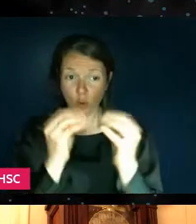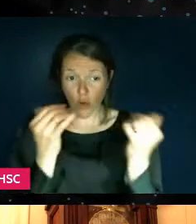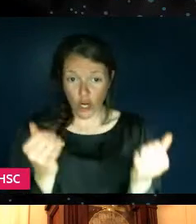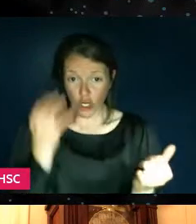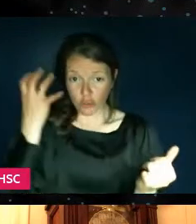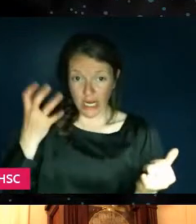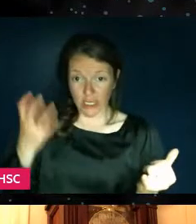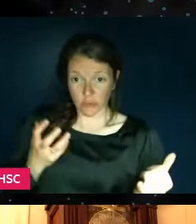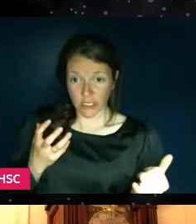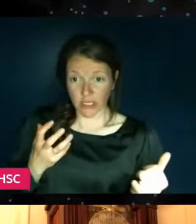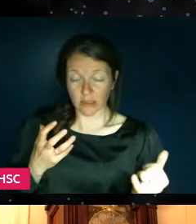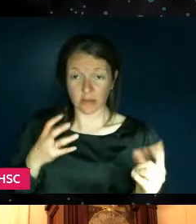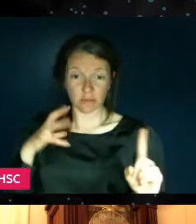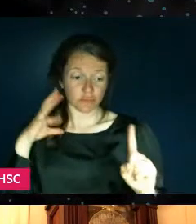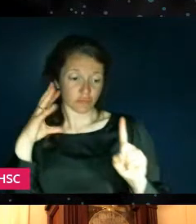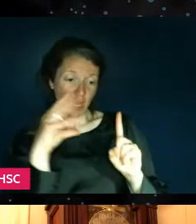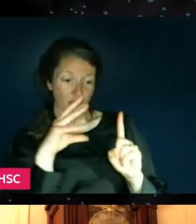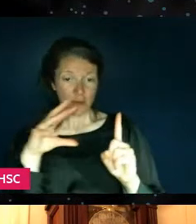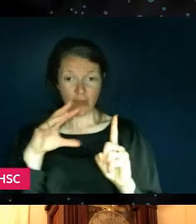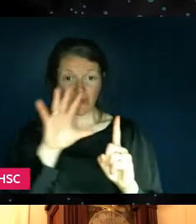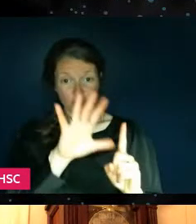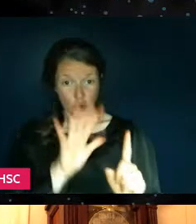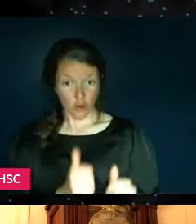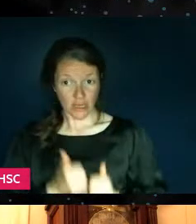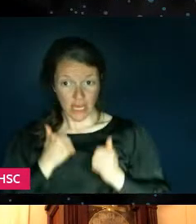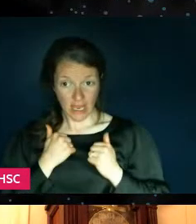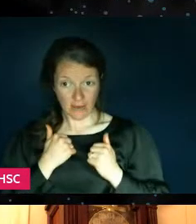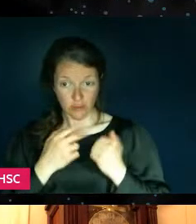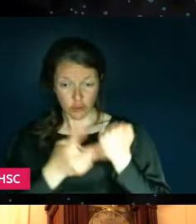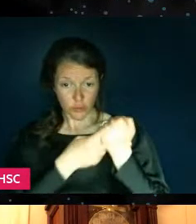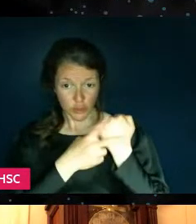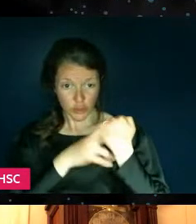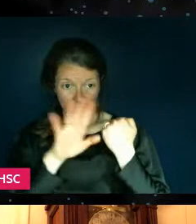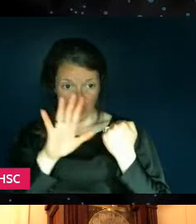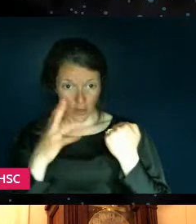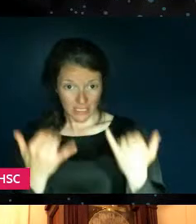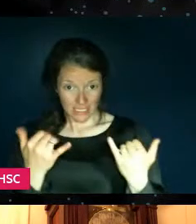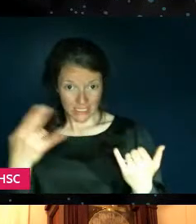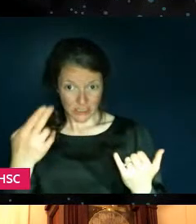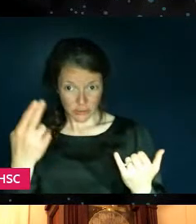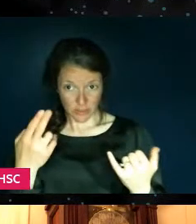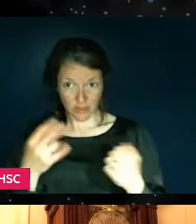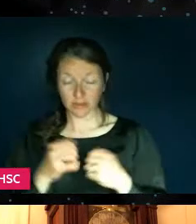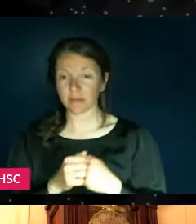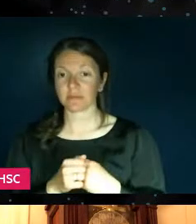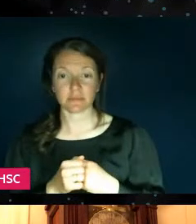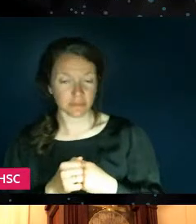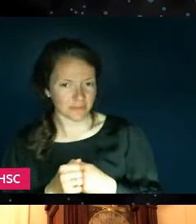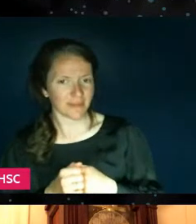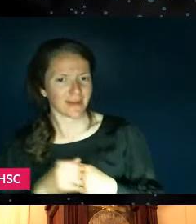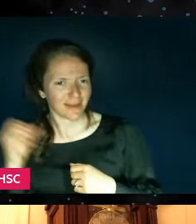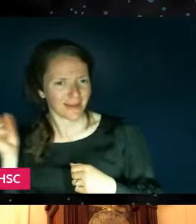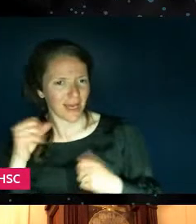history? I mean, George, that would be a dream. Yeah. What do you think, George?